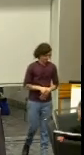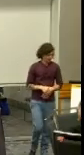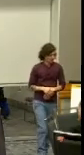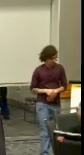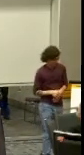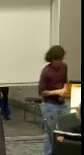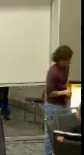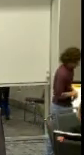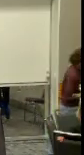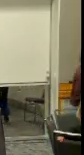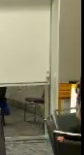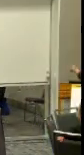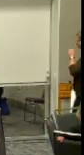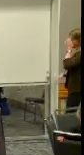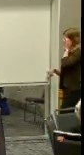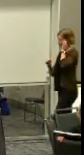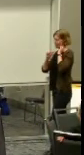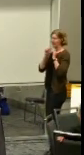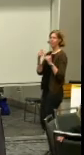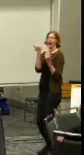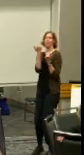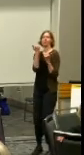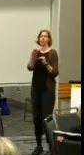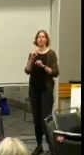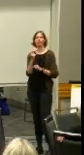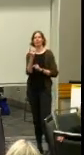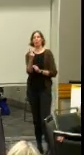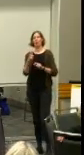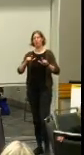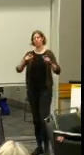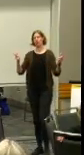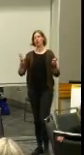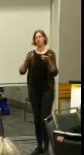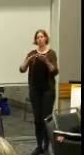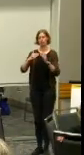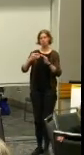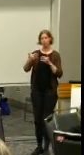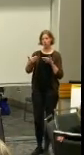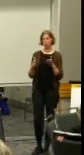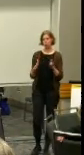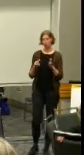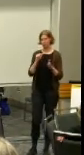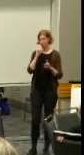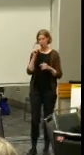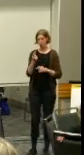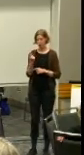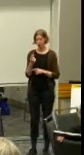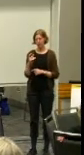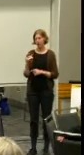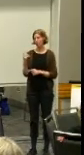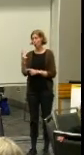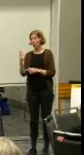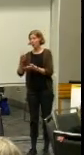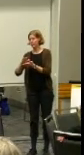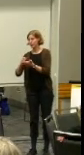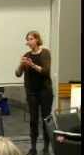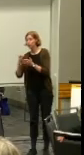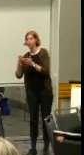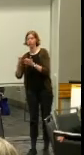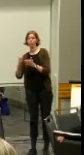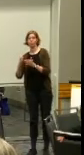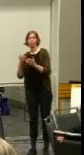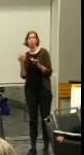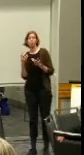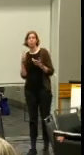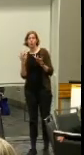giant community room. We don't want to just have one like open kitchen to the community room. So that was our general thought. We